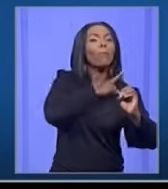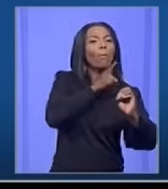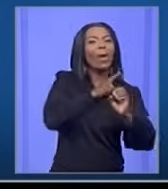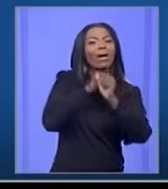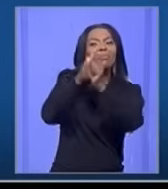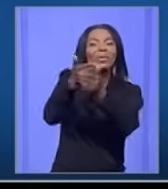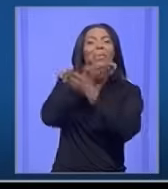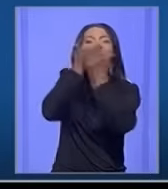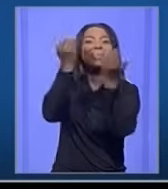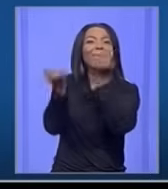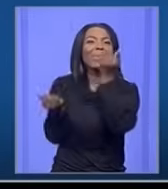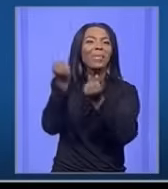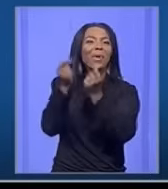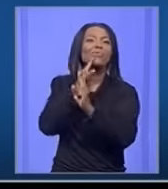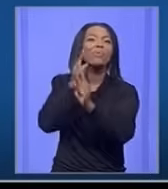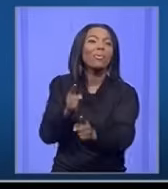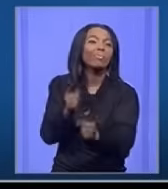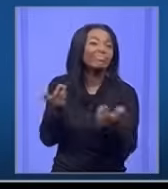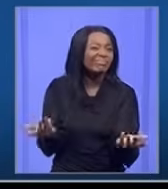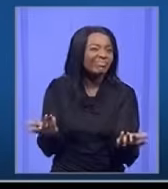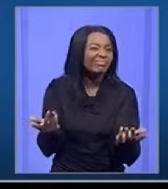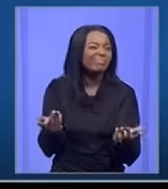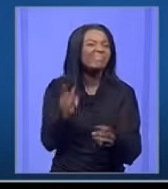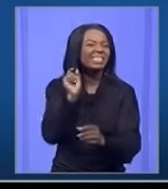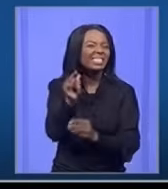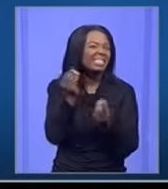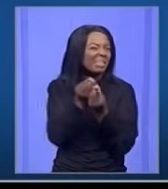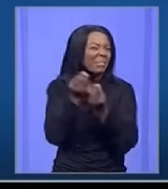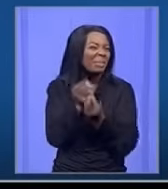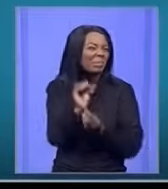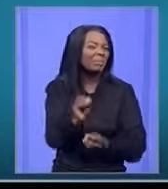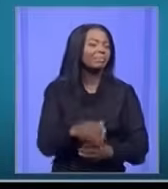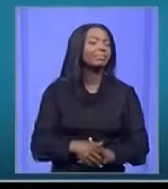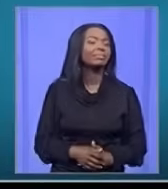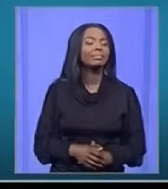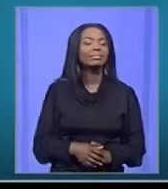latele taelo ya kgorotsheko go nkga legotlo.